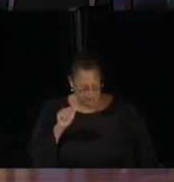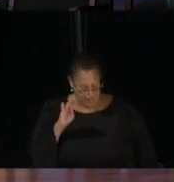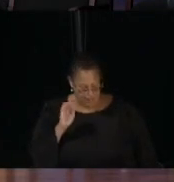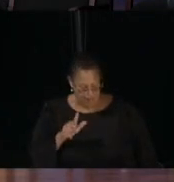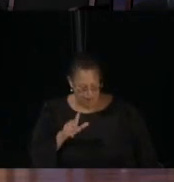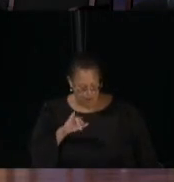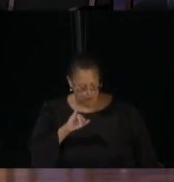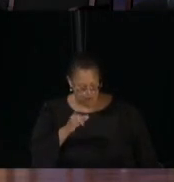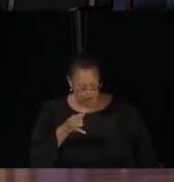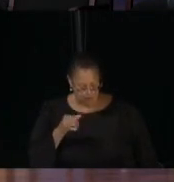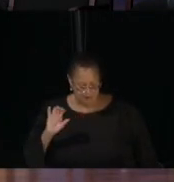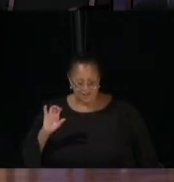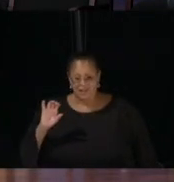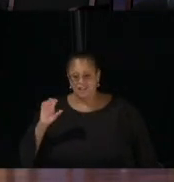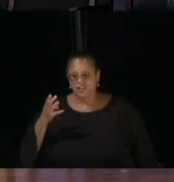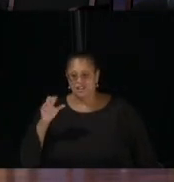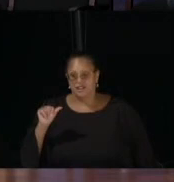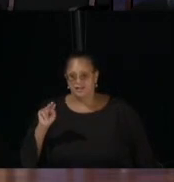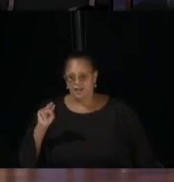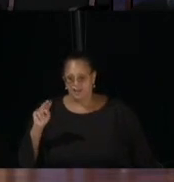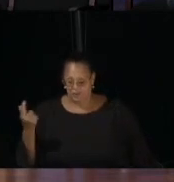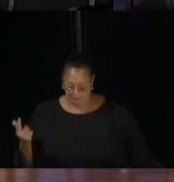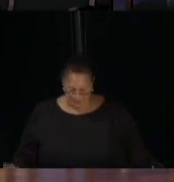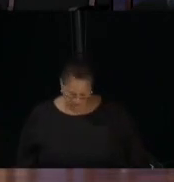Isabel June Chang.